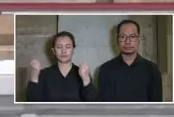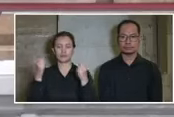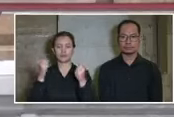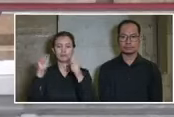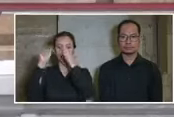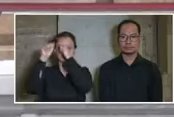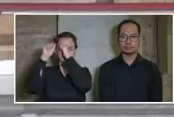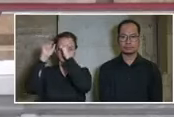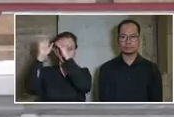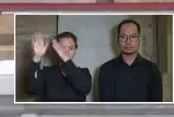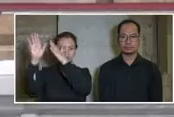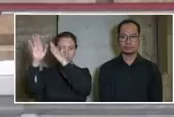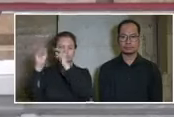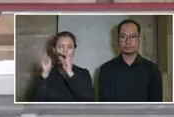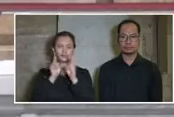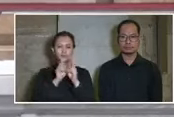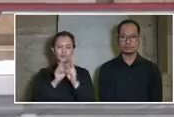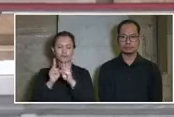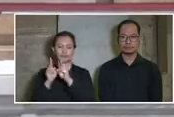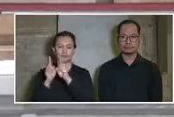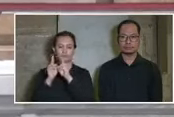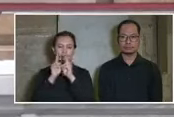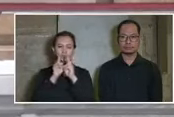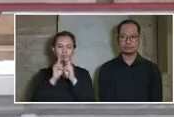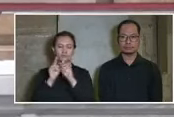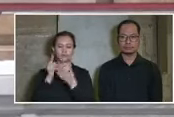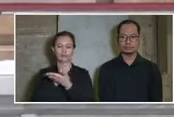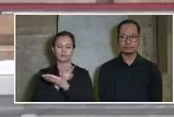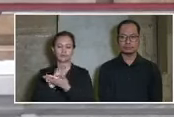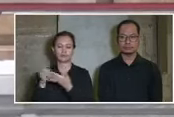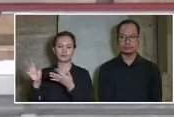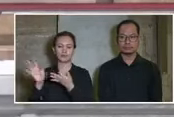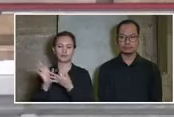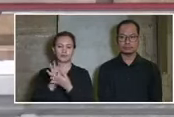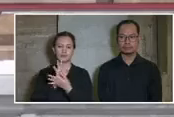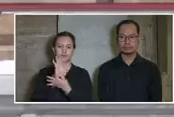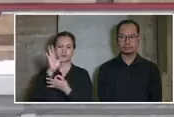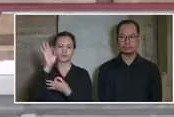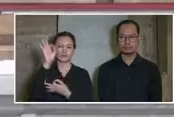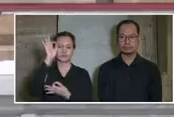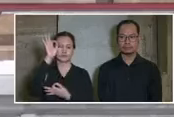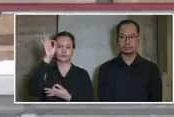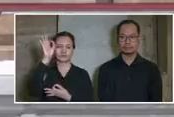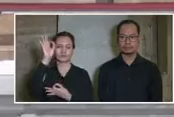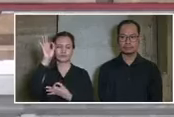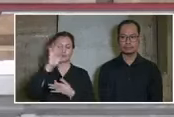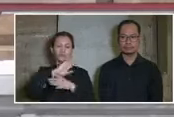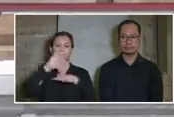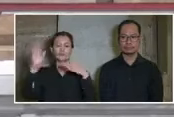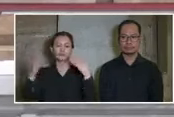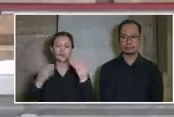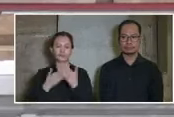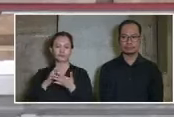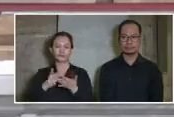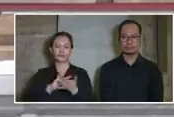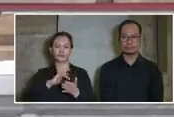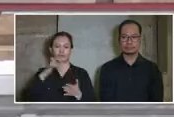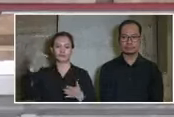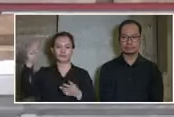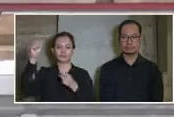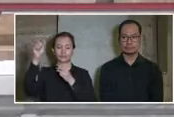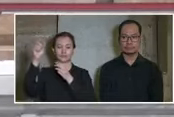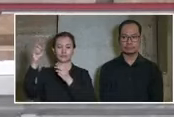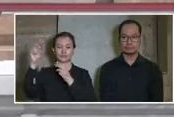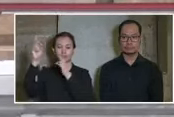Father, in the unity of the Holy Spirit, all glory and